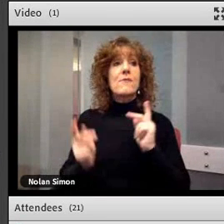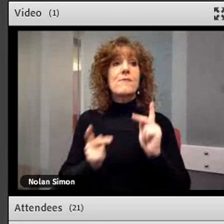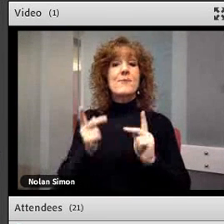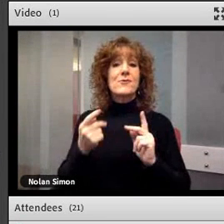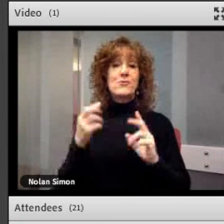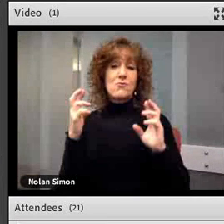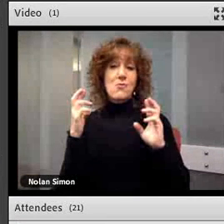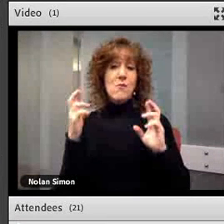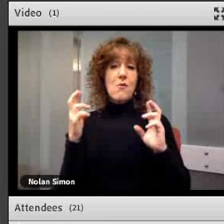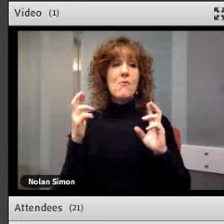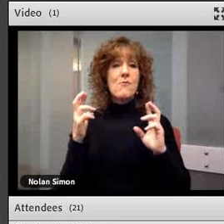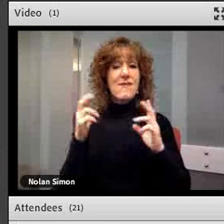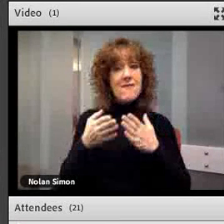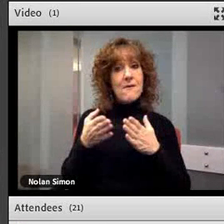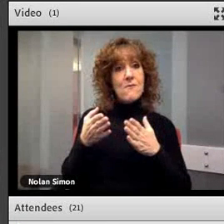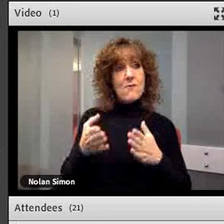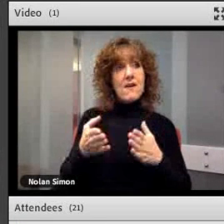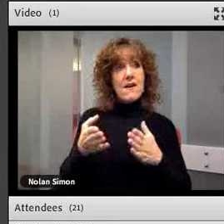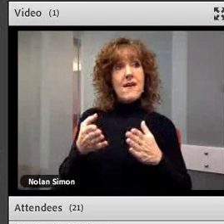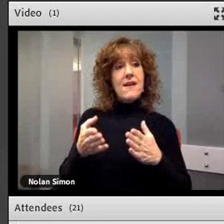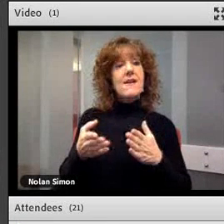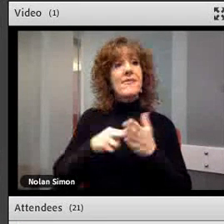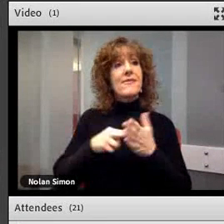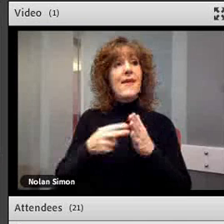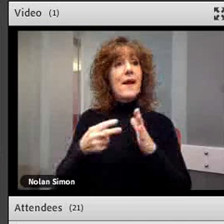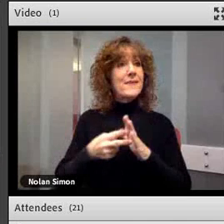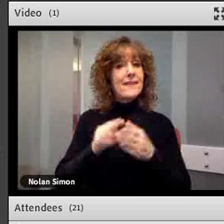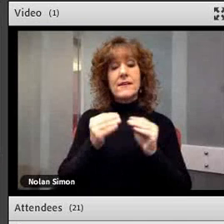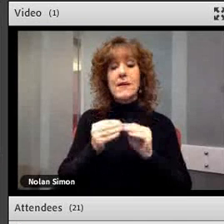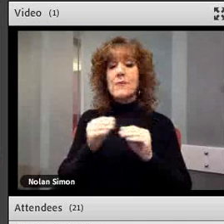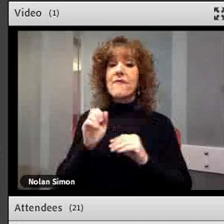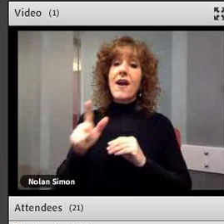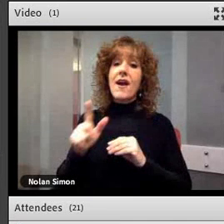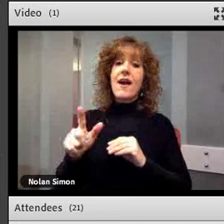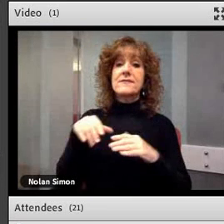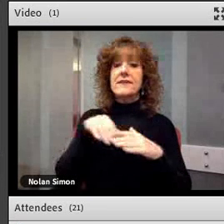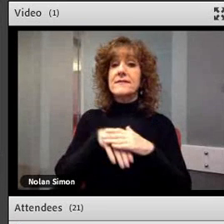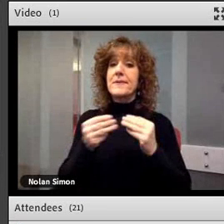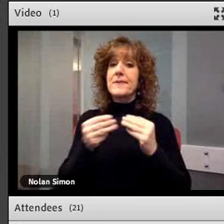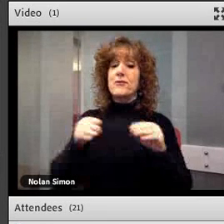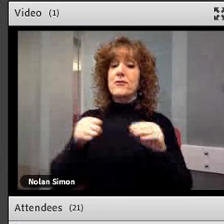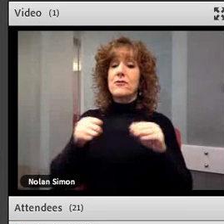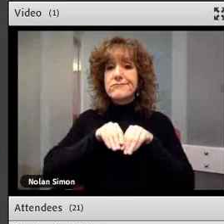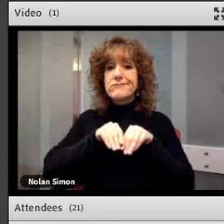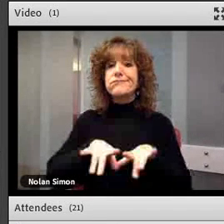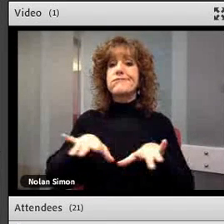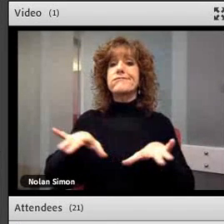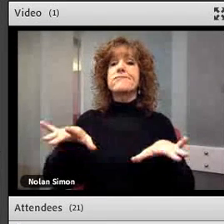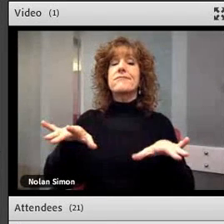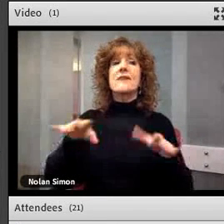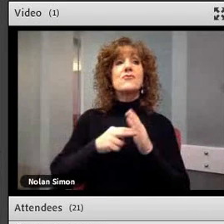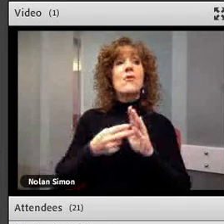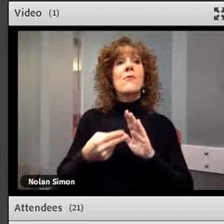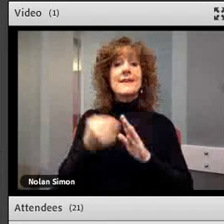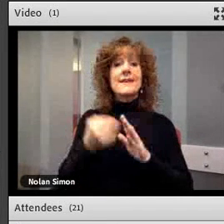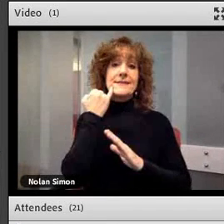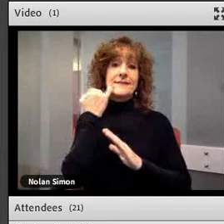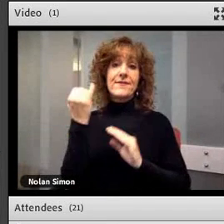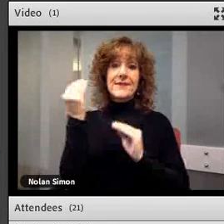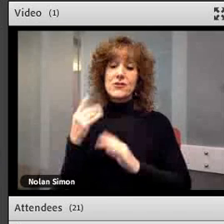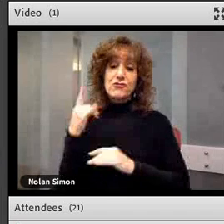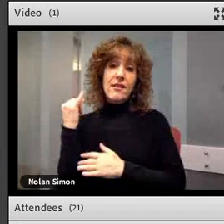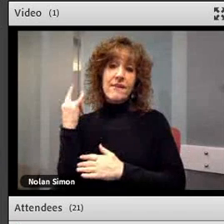this way to proliferate the amount of ASL accessible materials so that, for example, if a teacher in